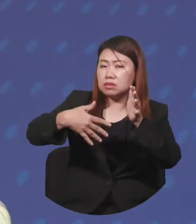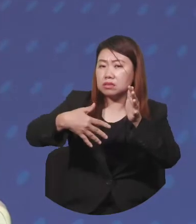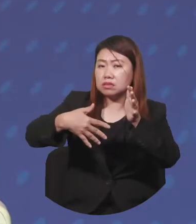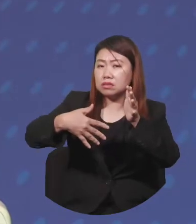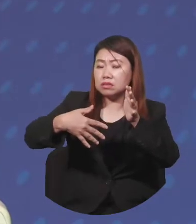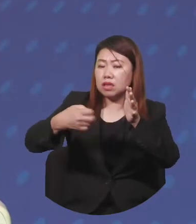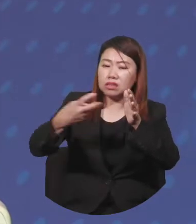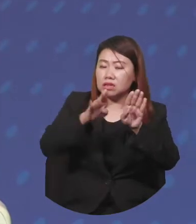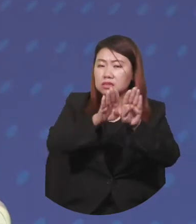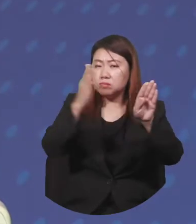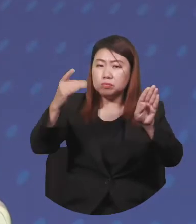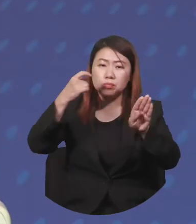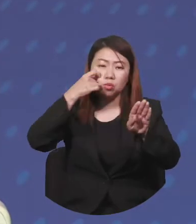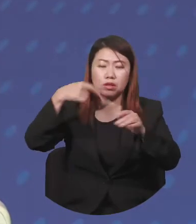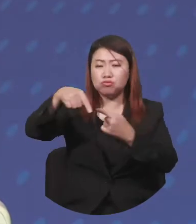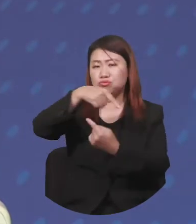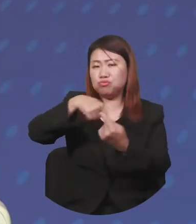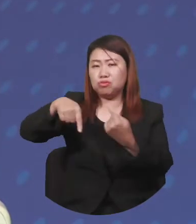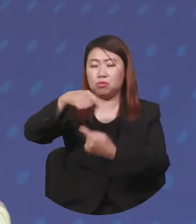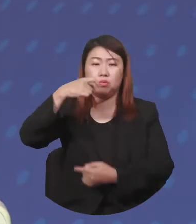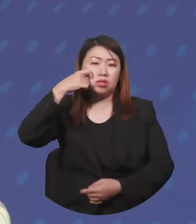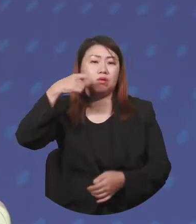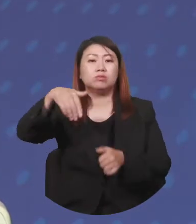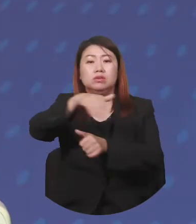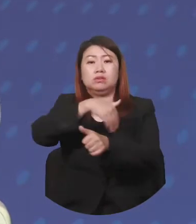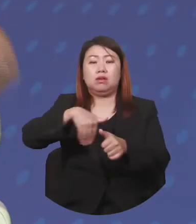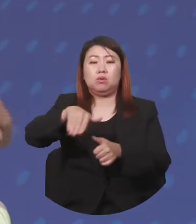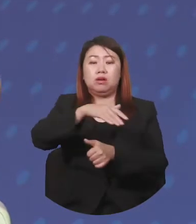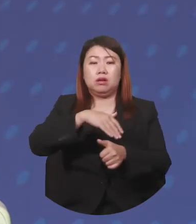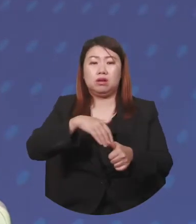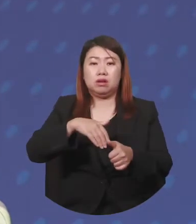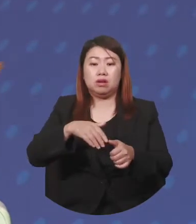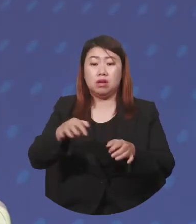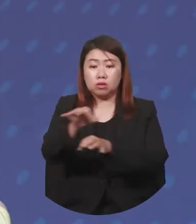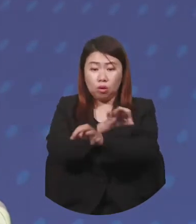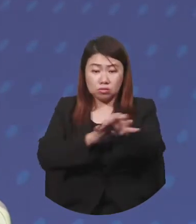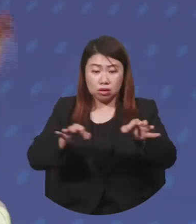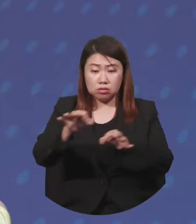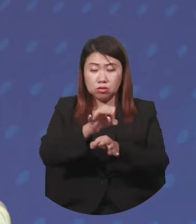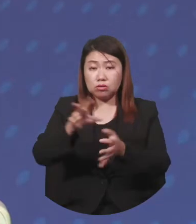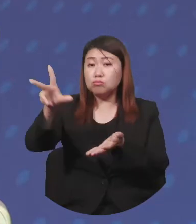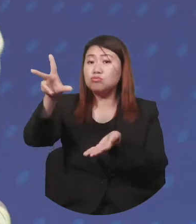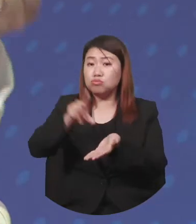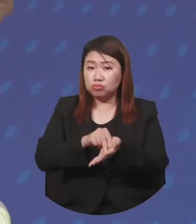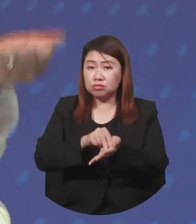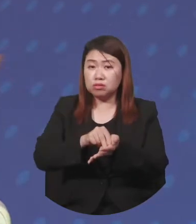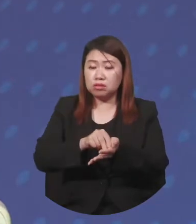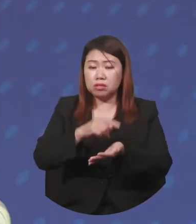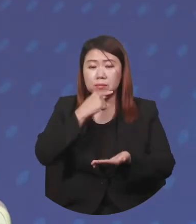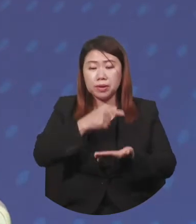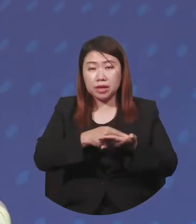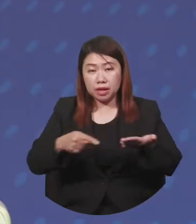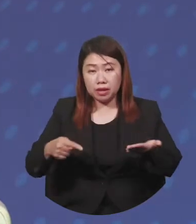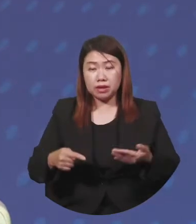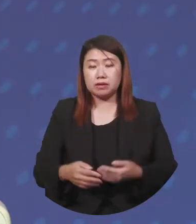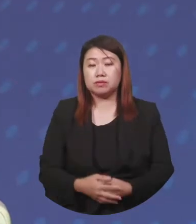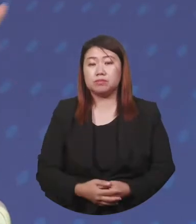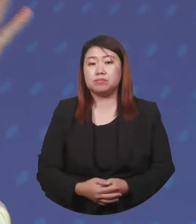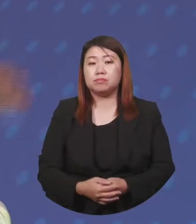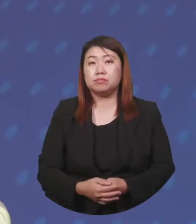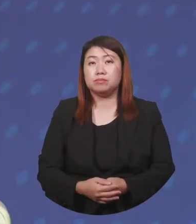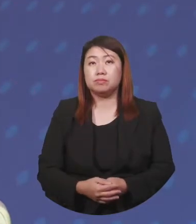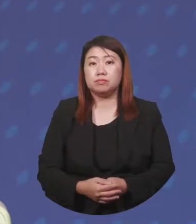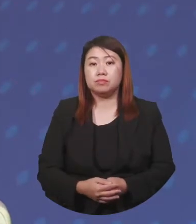And loss of economic capacity and means to develop.